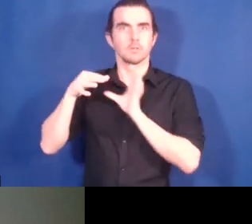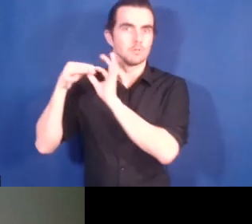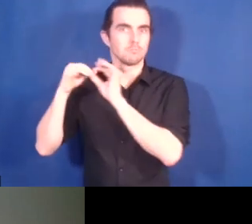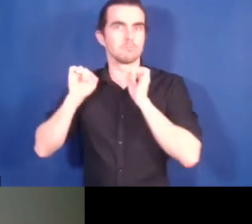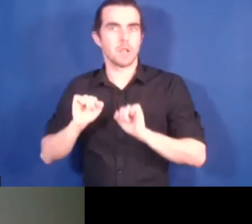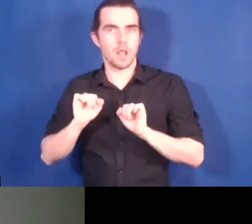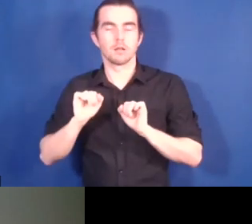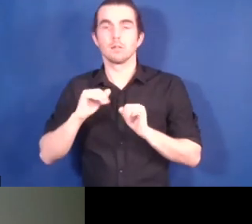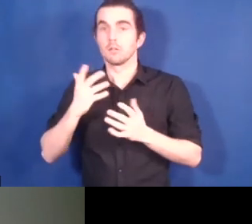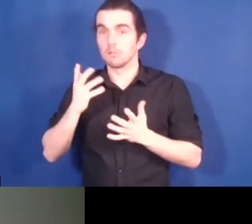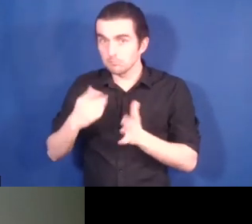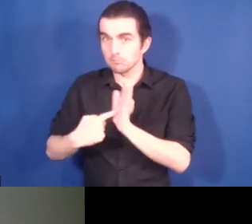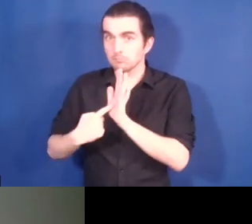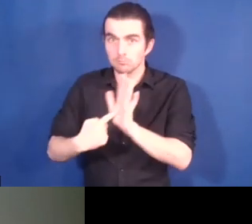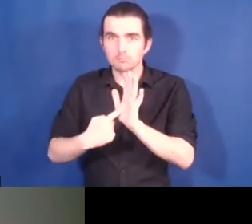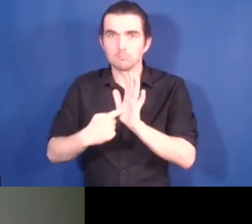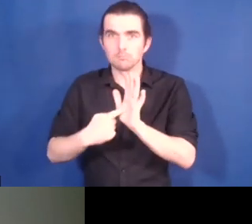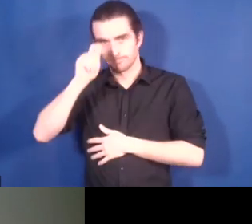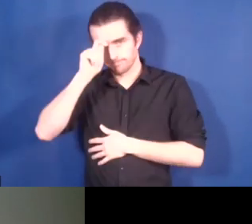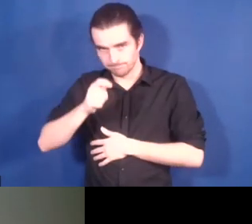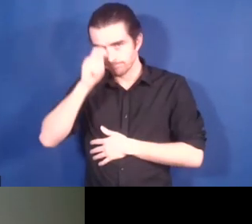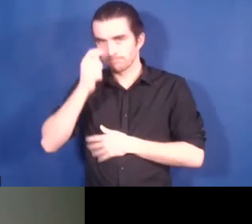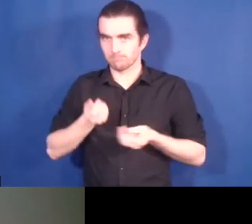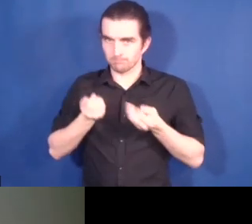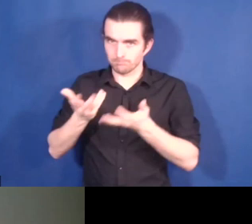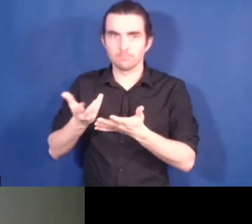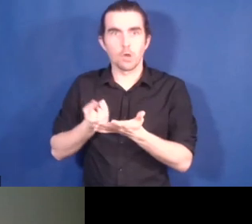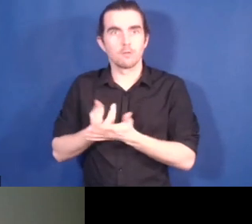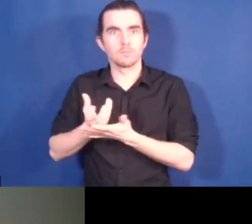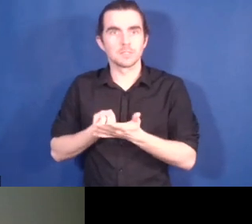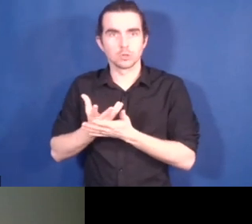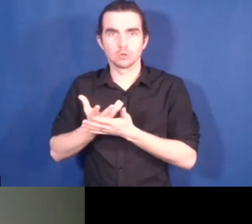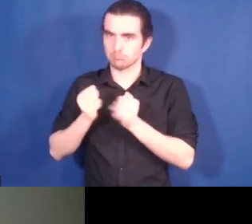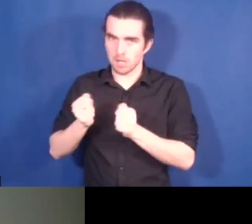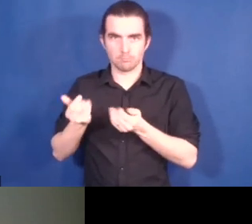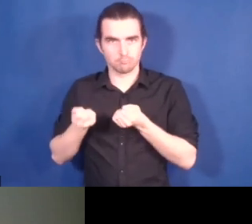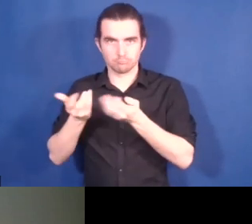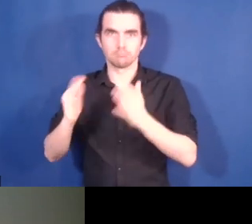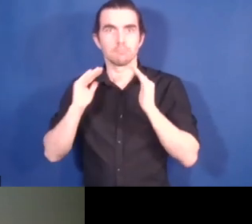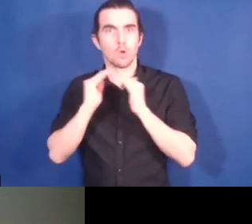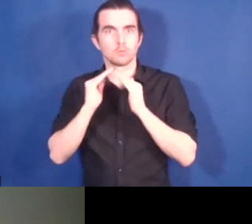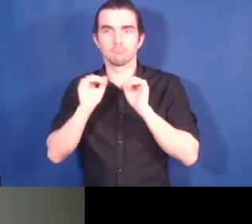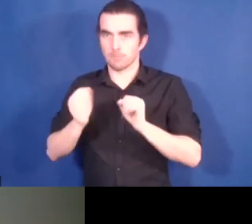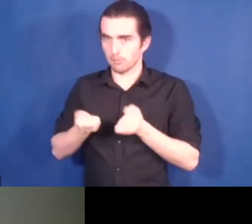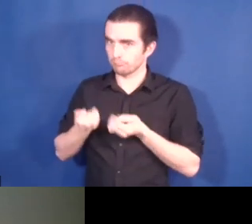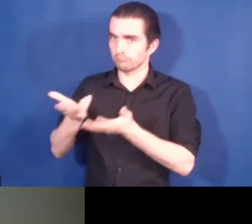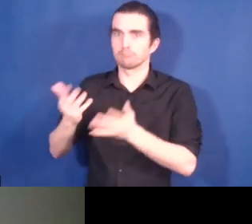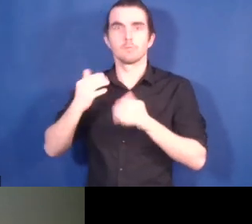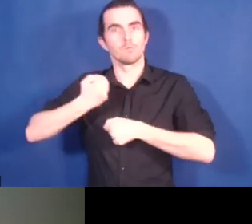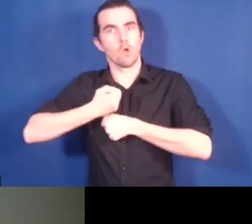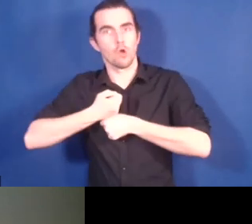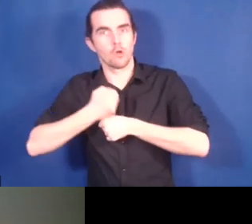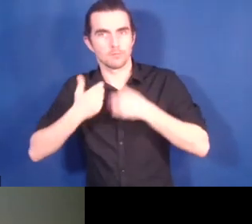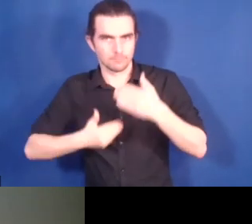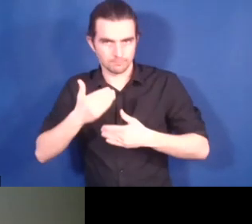also then feeds into another idea that we see in the Global Compact on Refugees, this planned